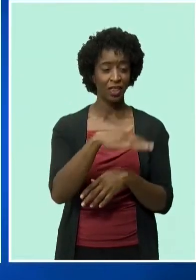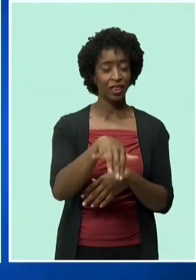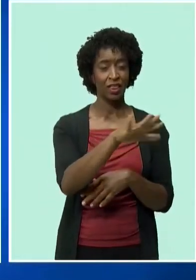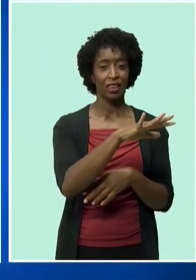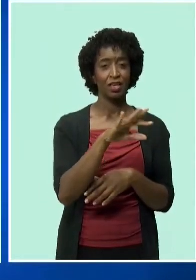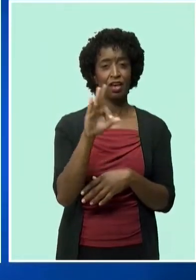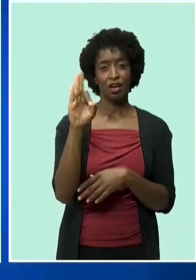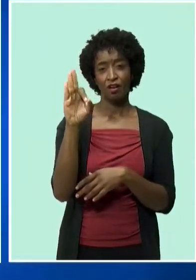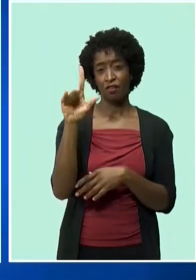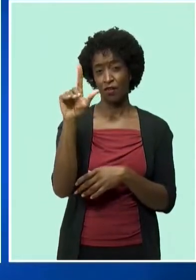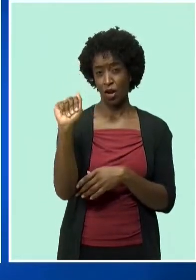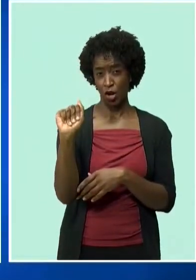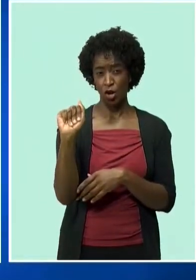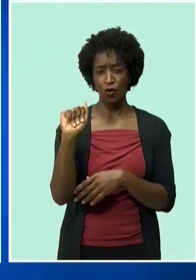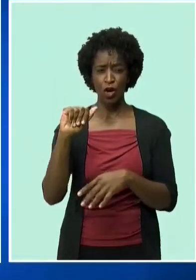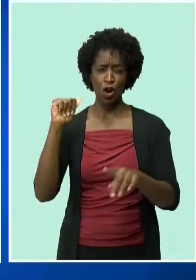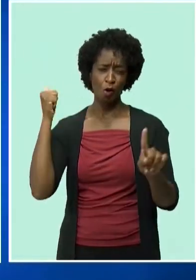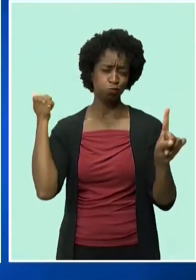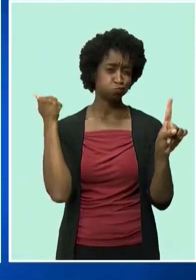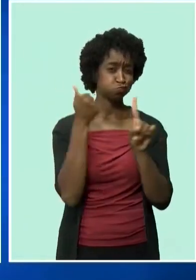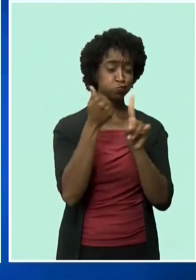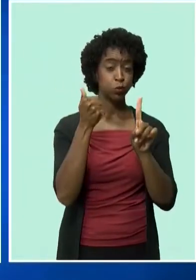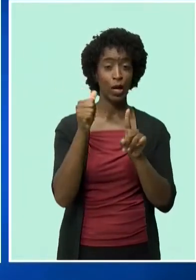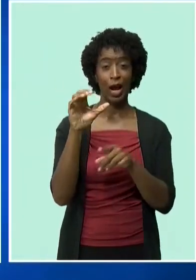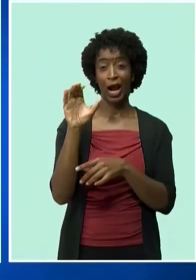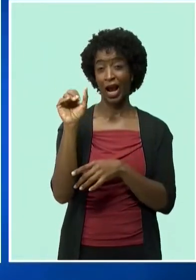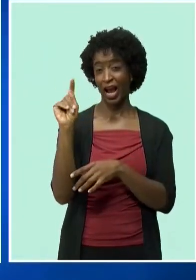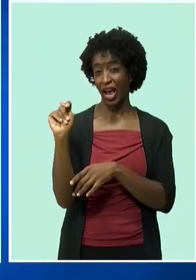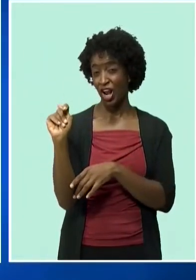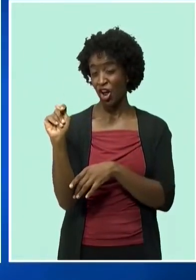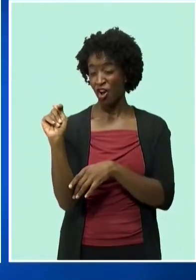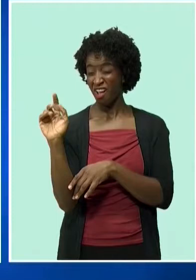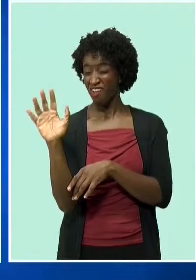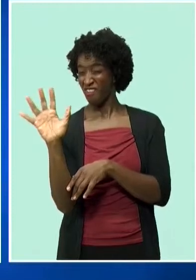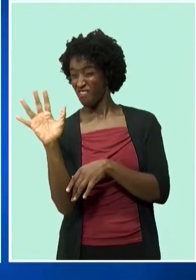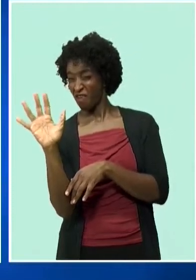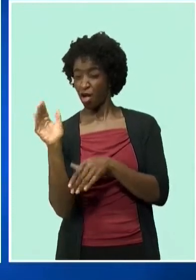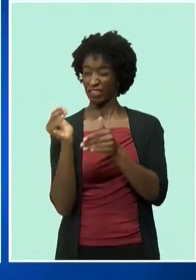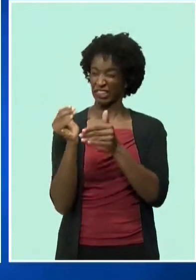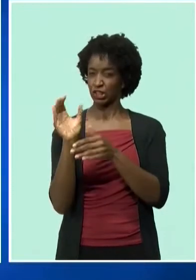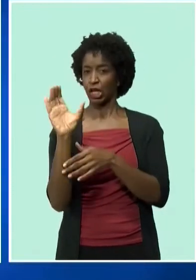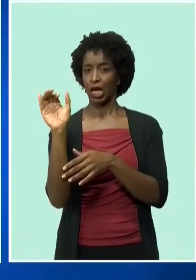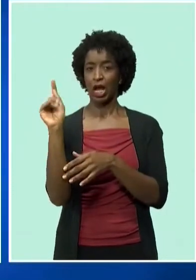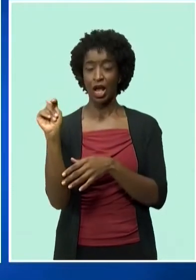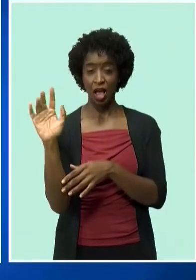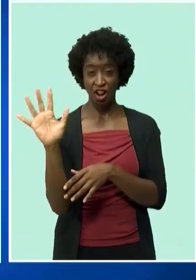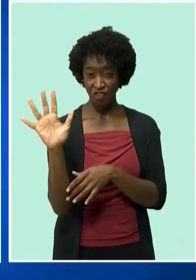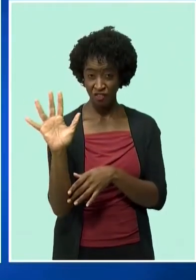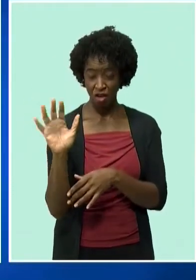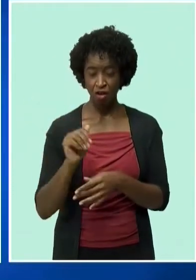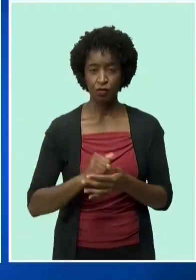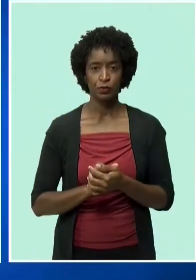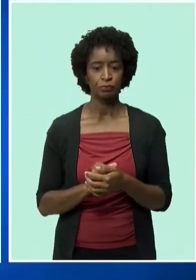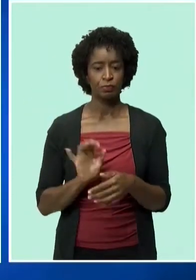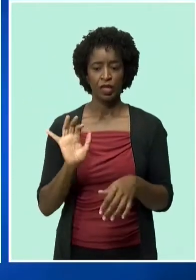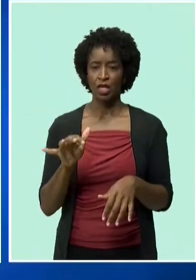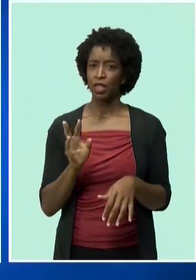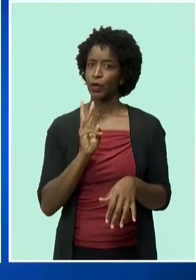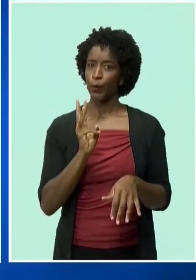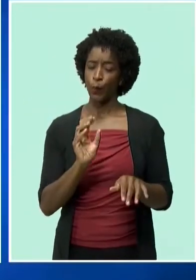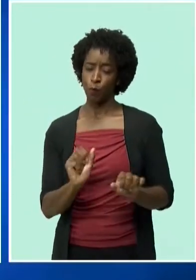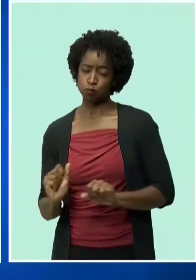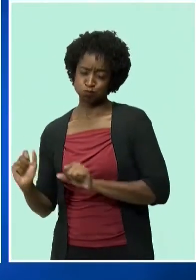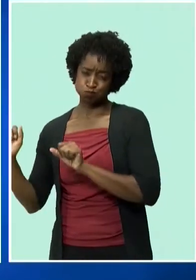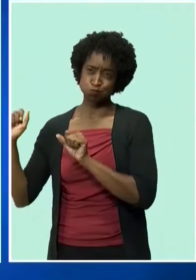near Category 5 strength, causing life-threatening flooding. Overwhelmingly, it's been that surge that has been the